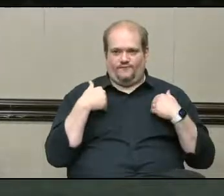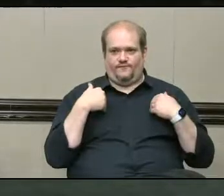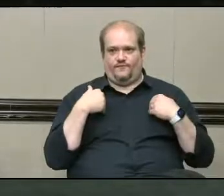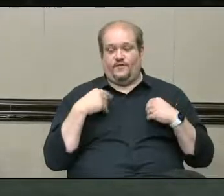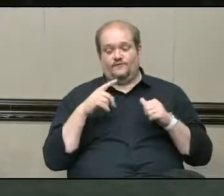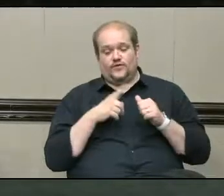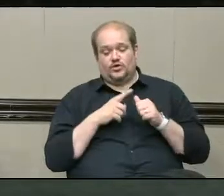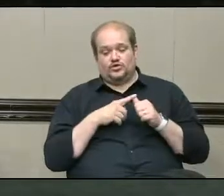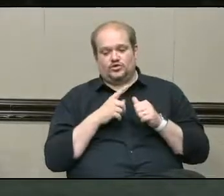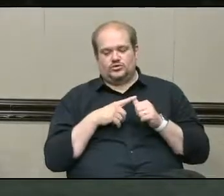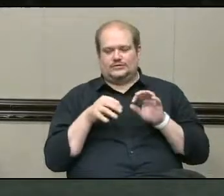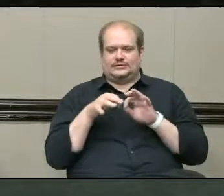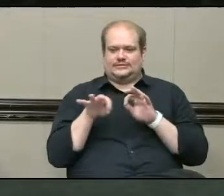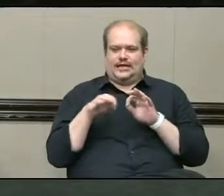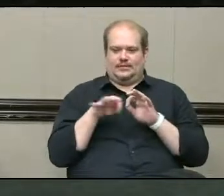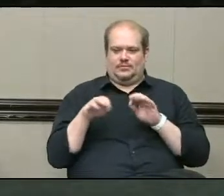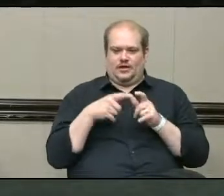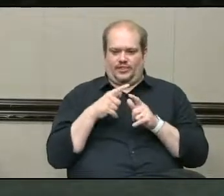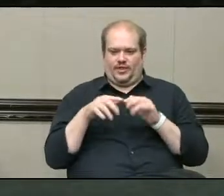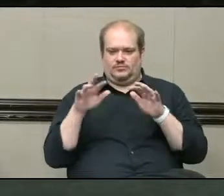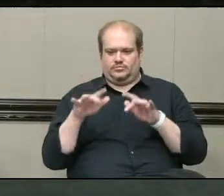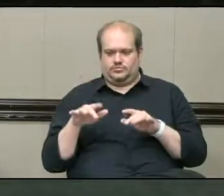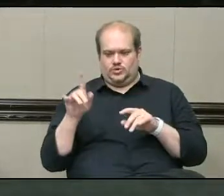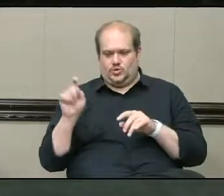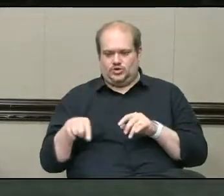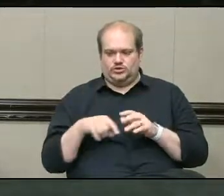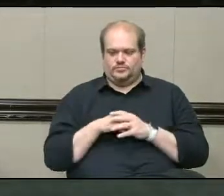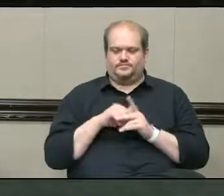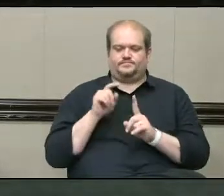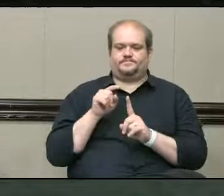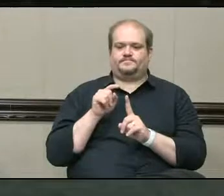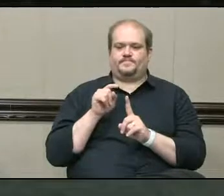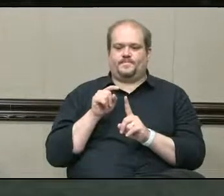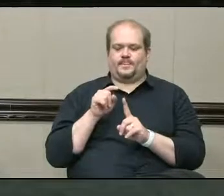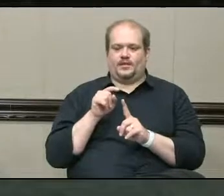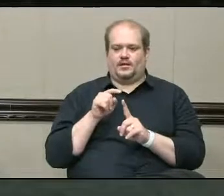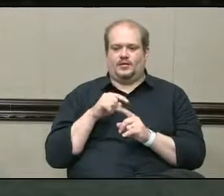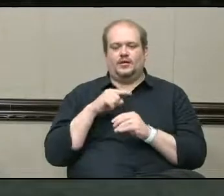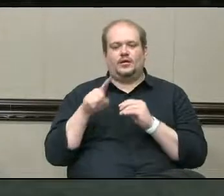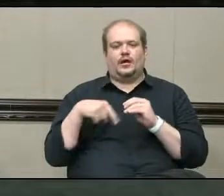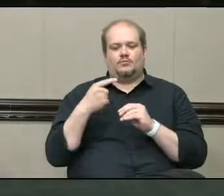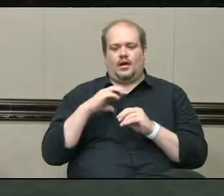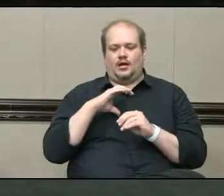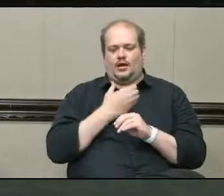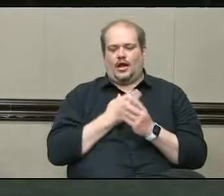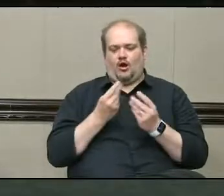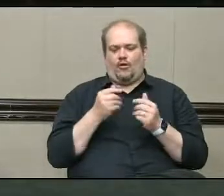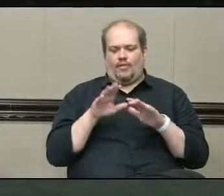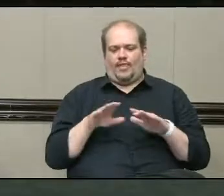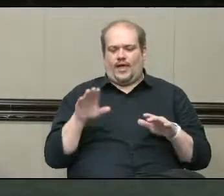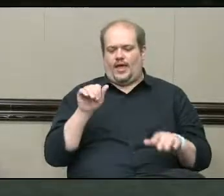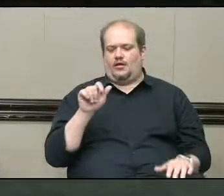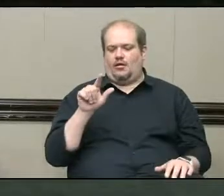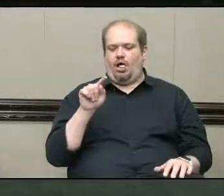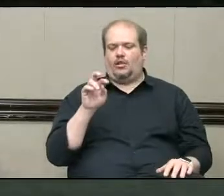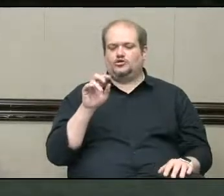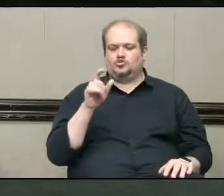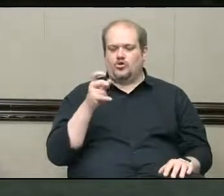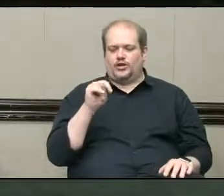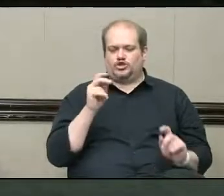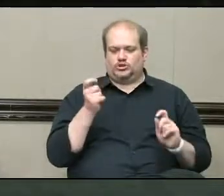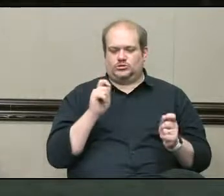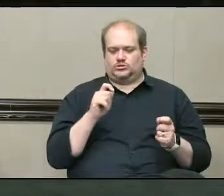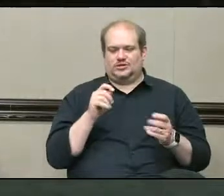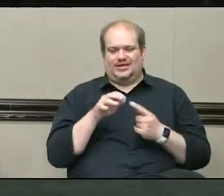the first is a statement, then they get onto the question. It says, it's in regards to our land alteration. It says,